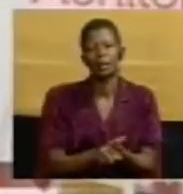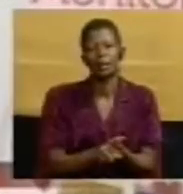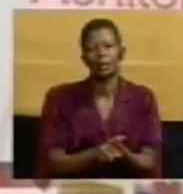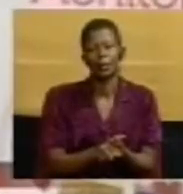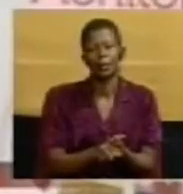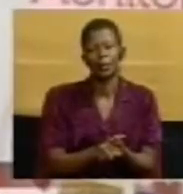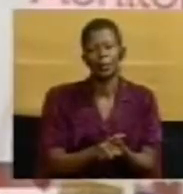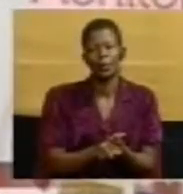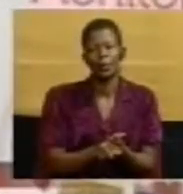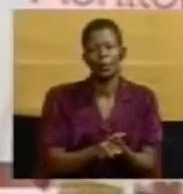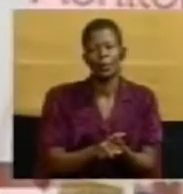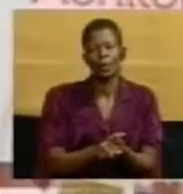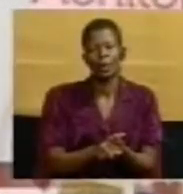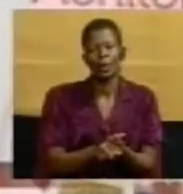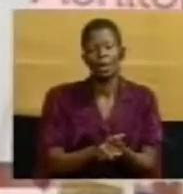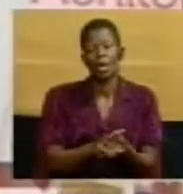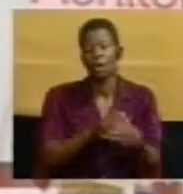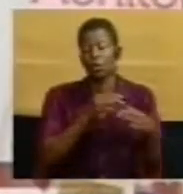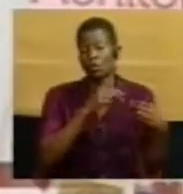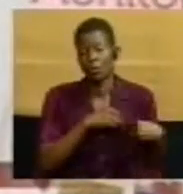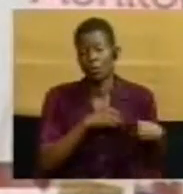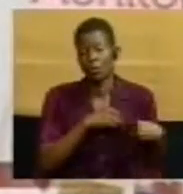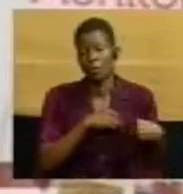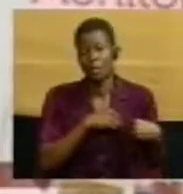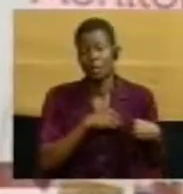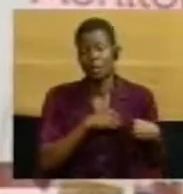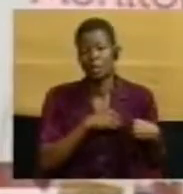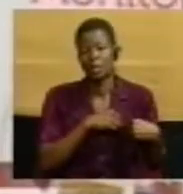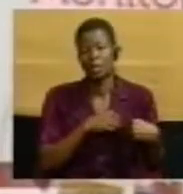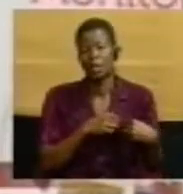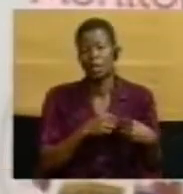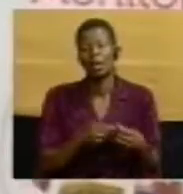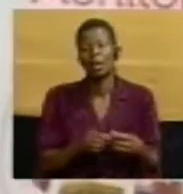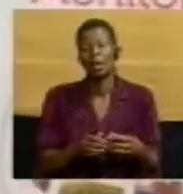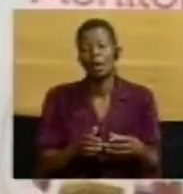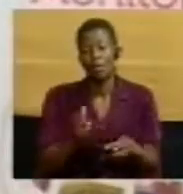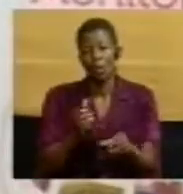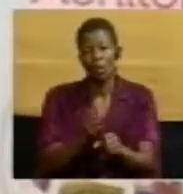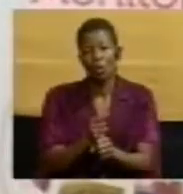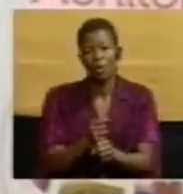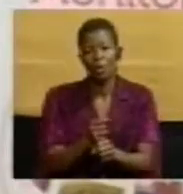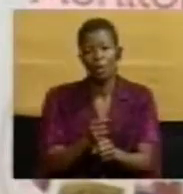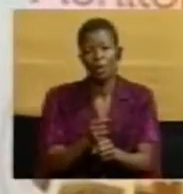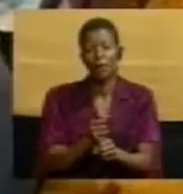As you know, we always believe that the private sector is the engine of growth.